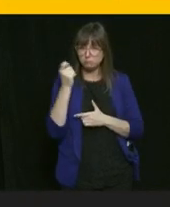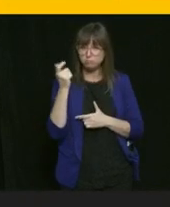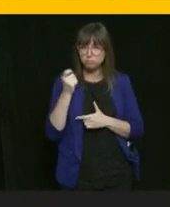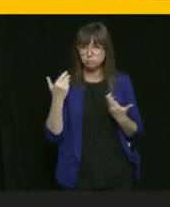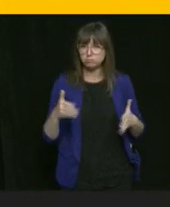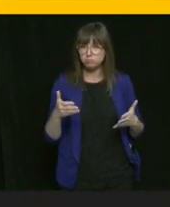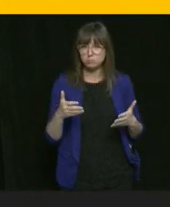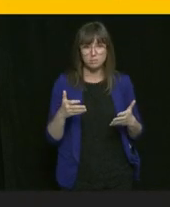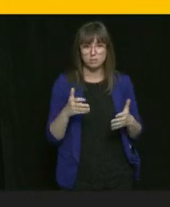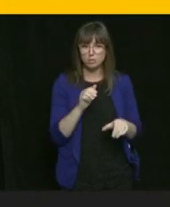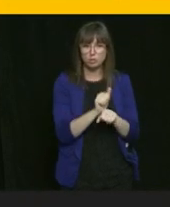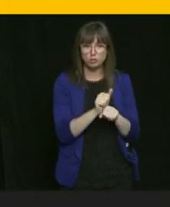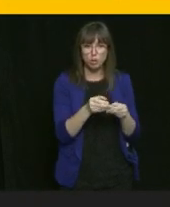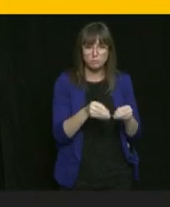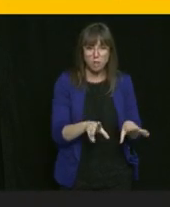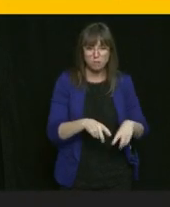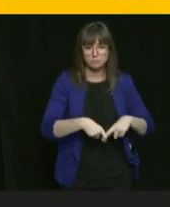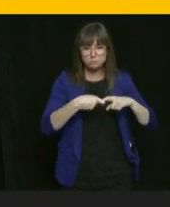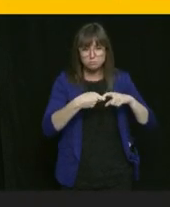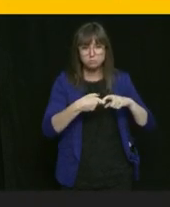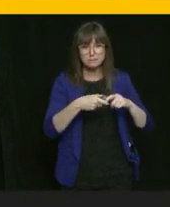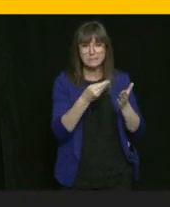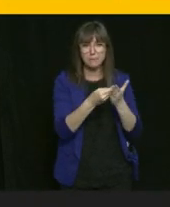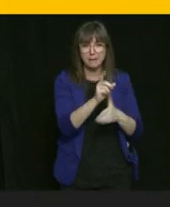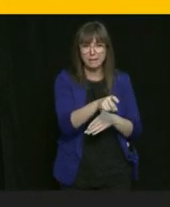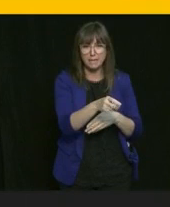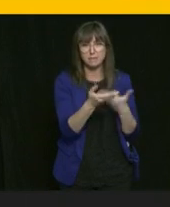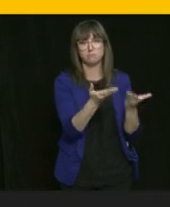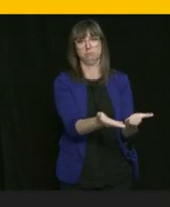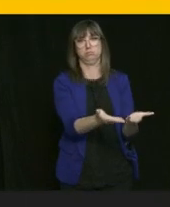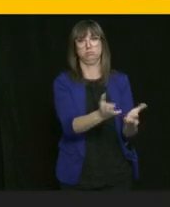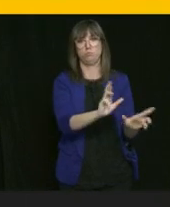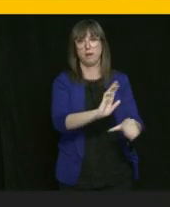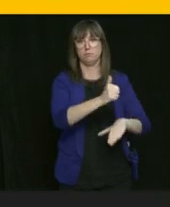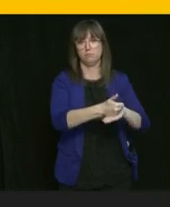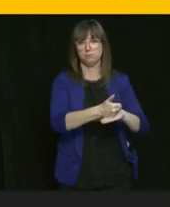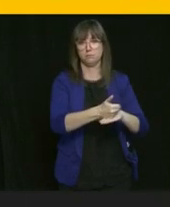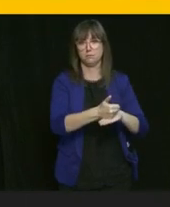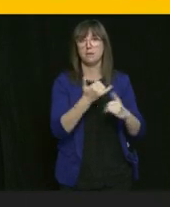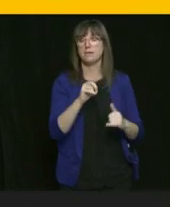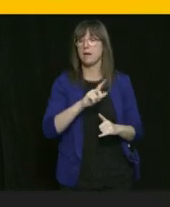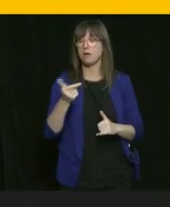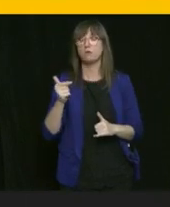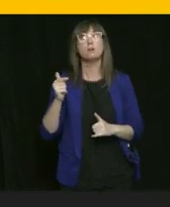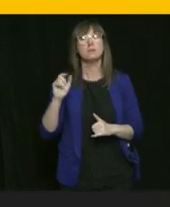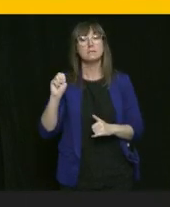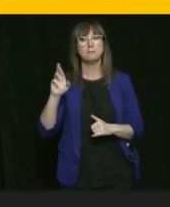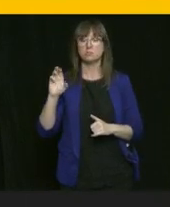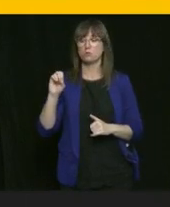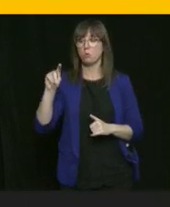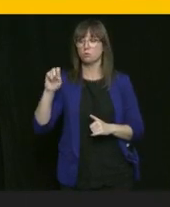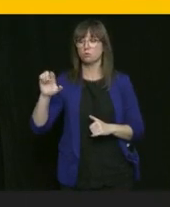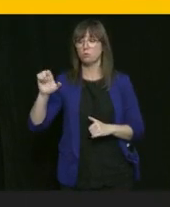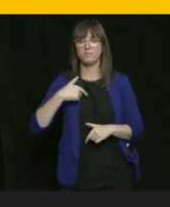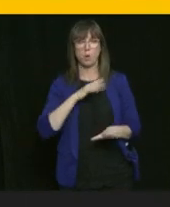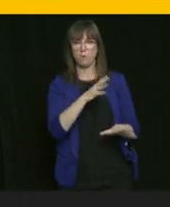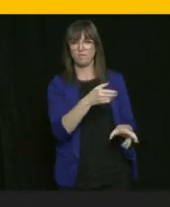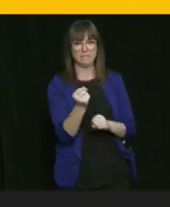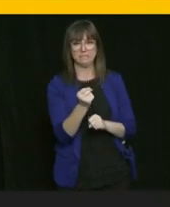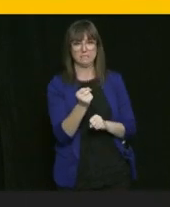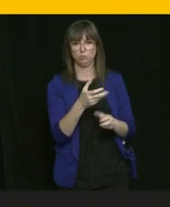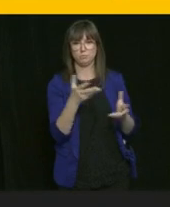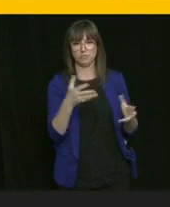who'd lost their jobs, who needed supports. Now, Mr. O'Toole said that we moved too quickly to help